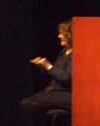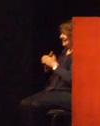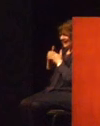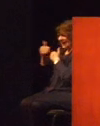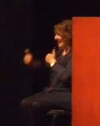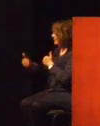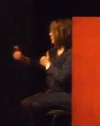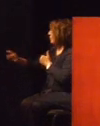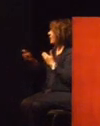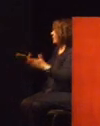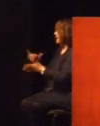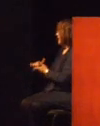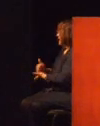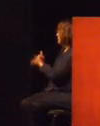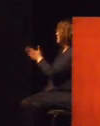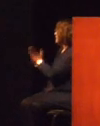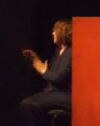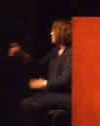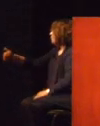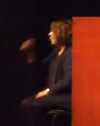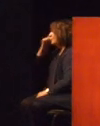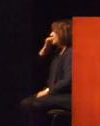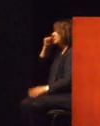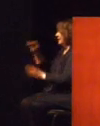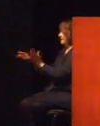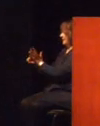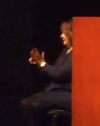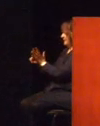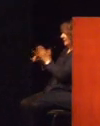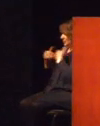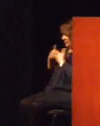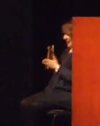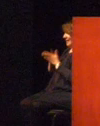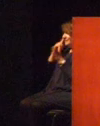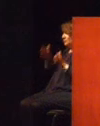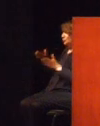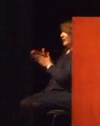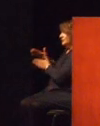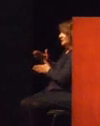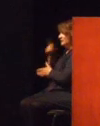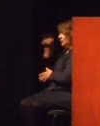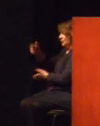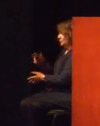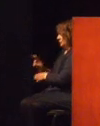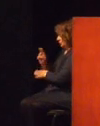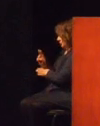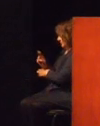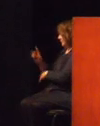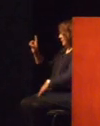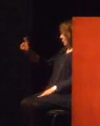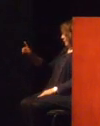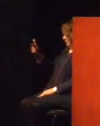way, doing things that help us develop our racial identities. So here are a couple of strategies that you could use. One